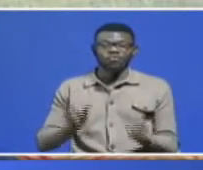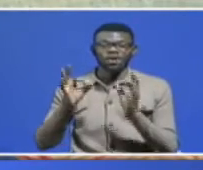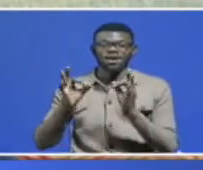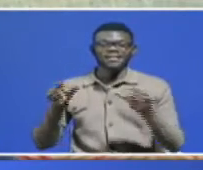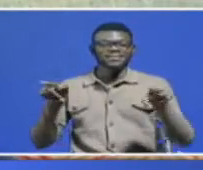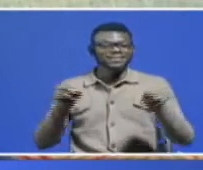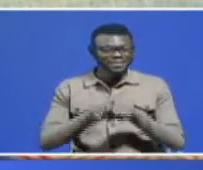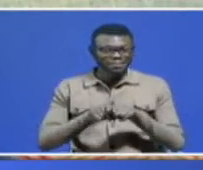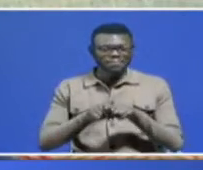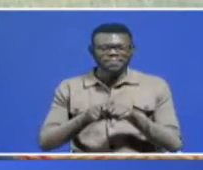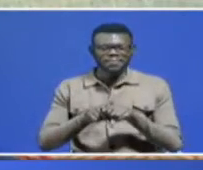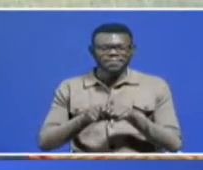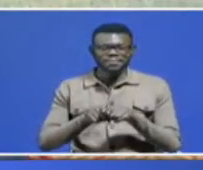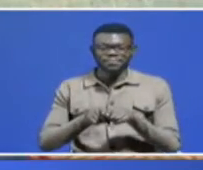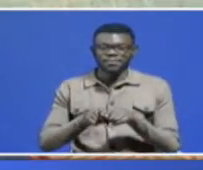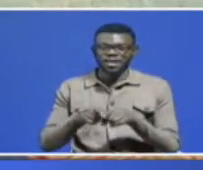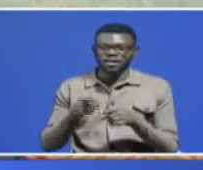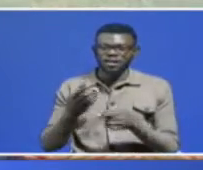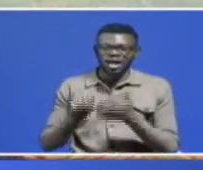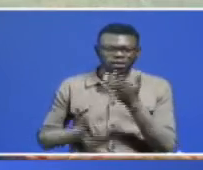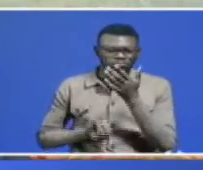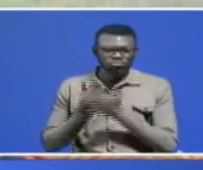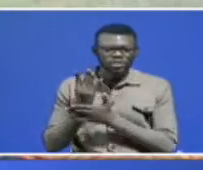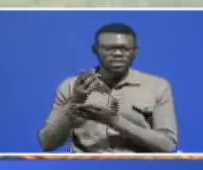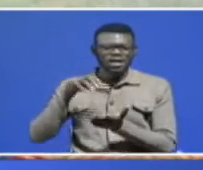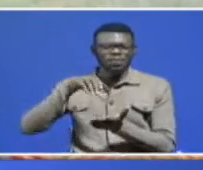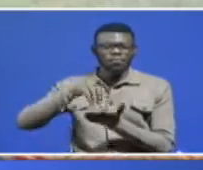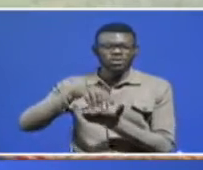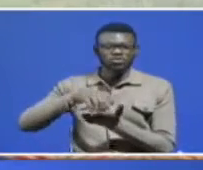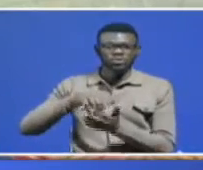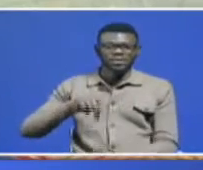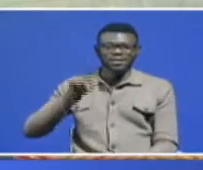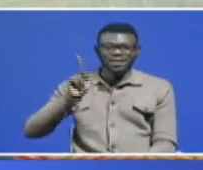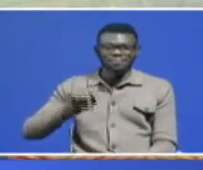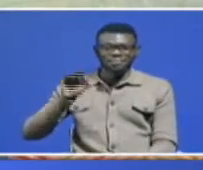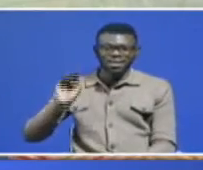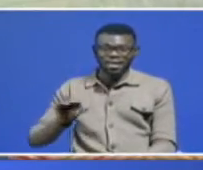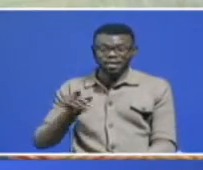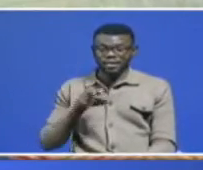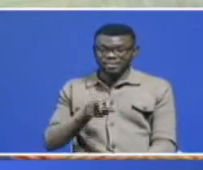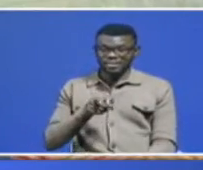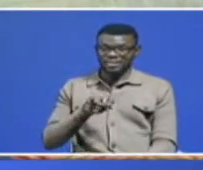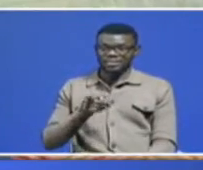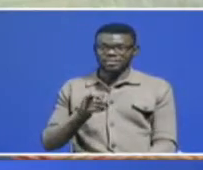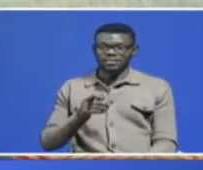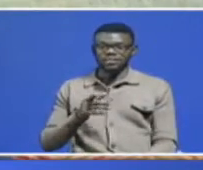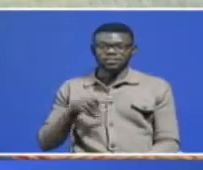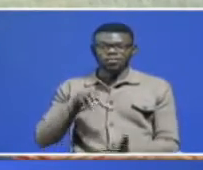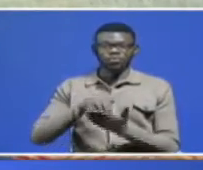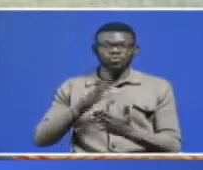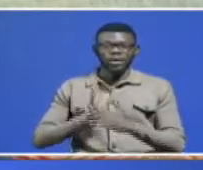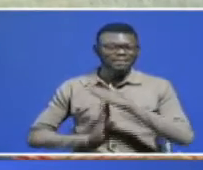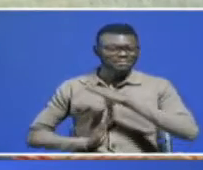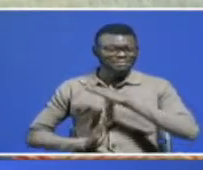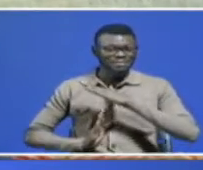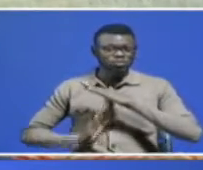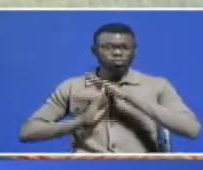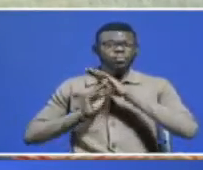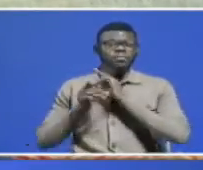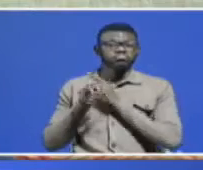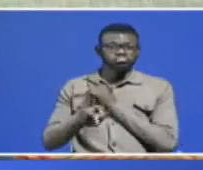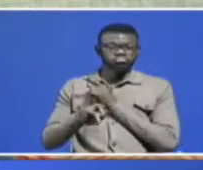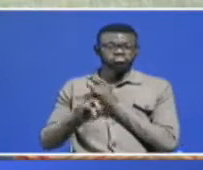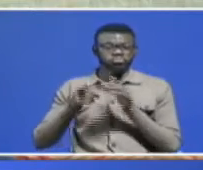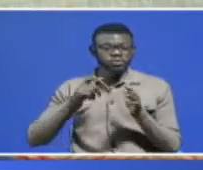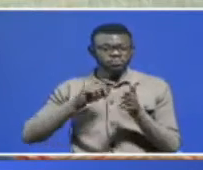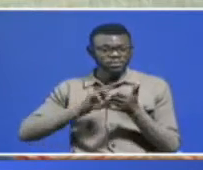the aspect of creating a position of the Prime Minister, which definitely is a very senior position and would also be